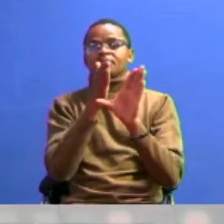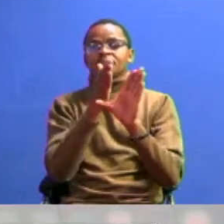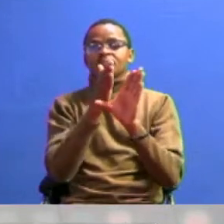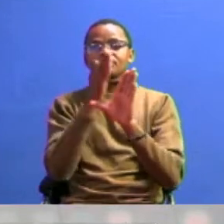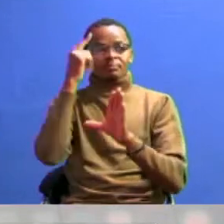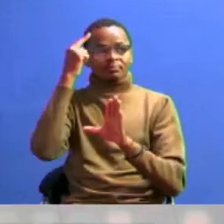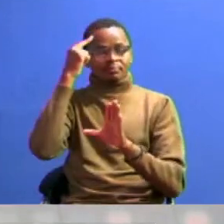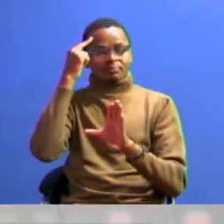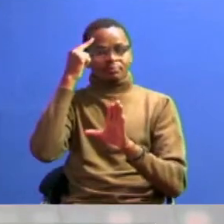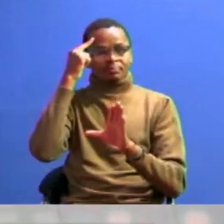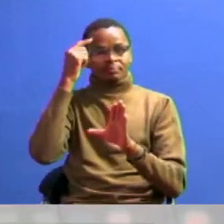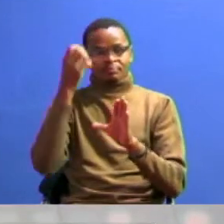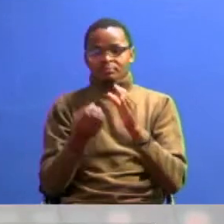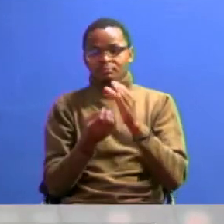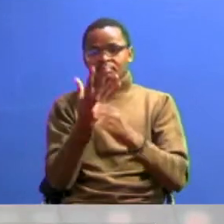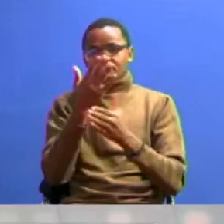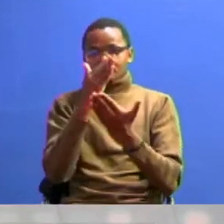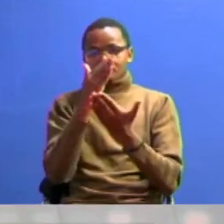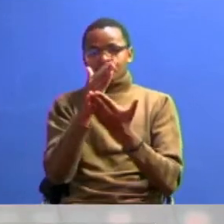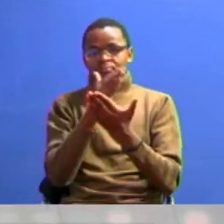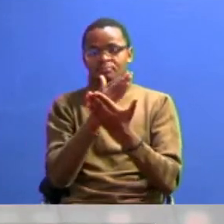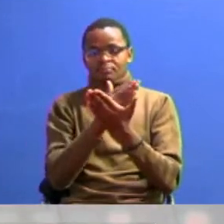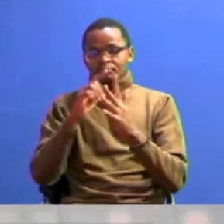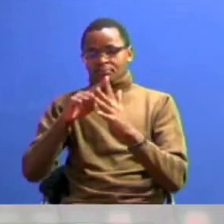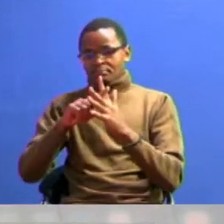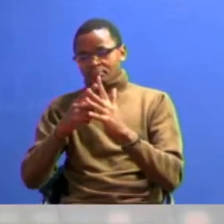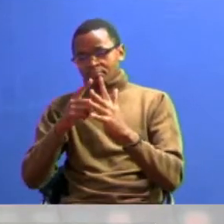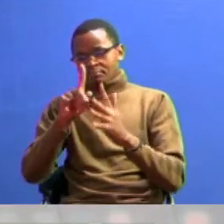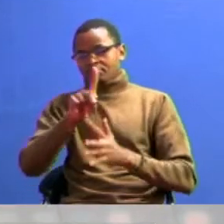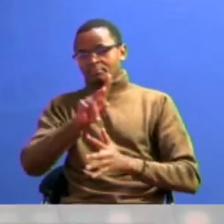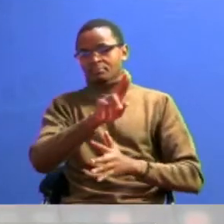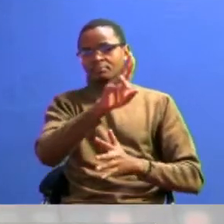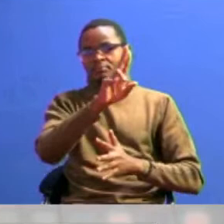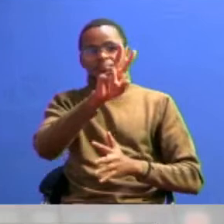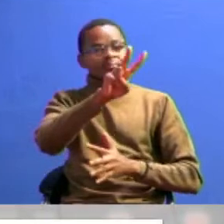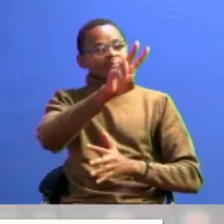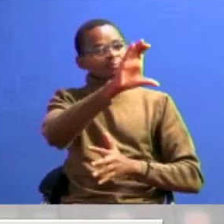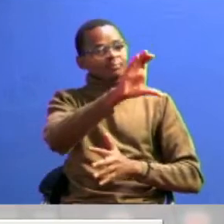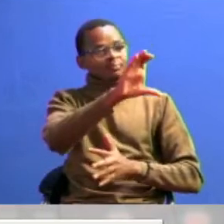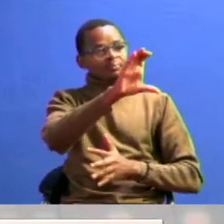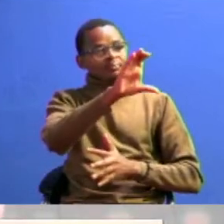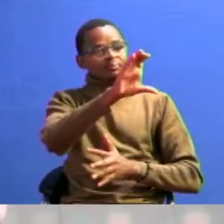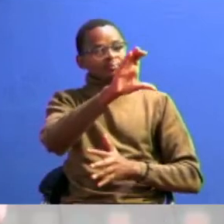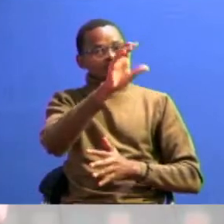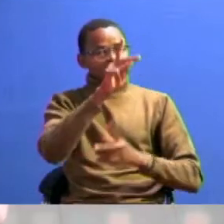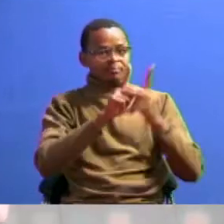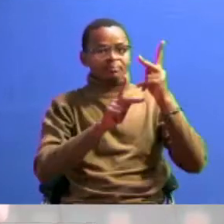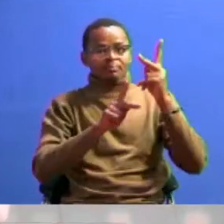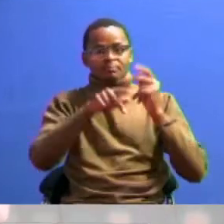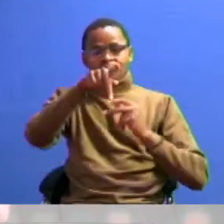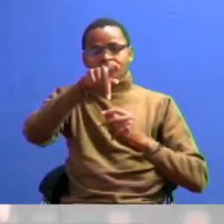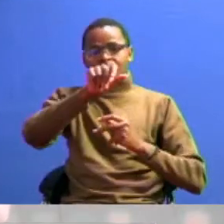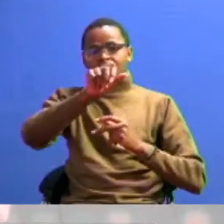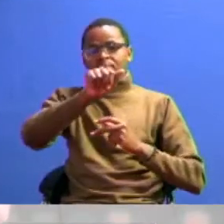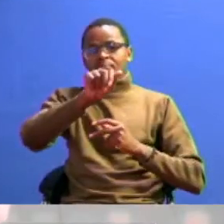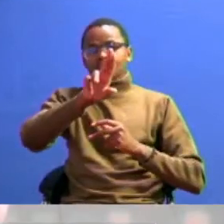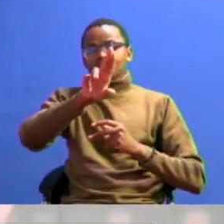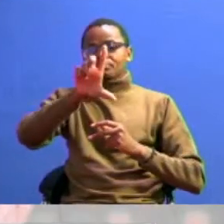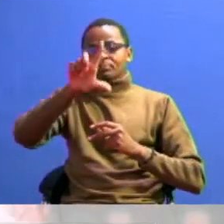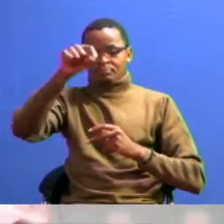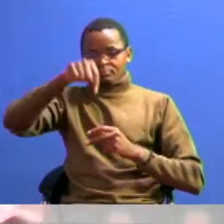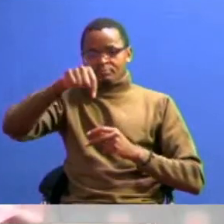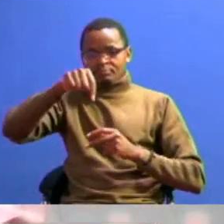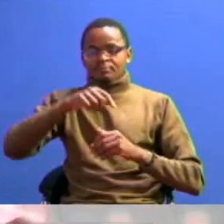health. Now, the launch of the program was officiated by the Kenyatta University Vice Chancellor, Professor Paul Wainaina, today.